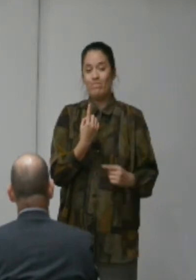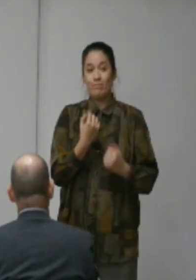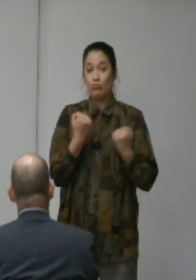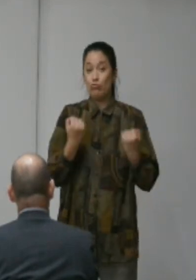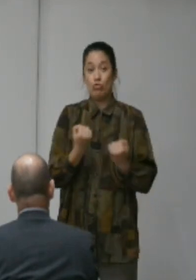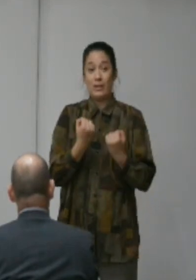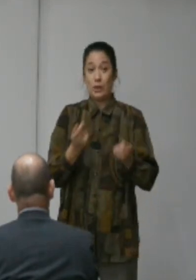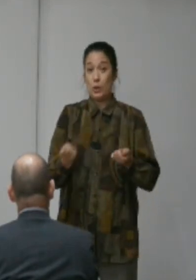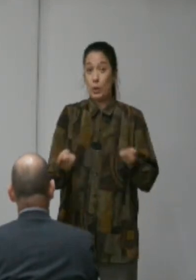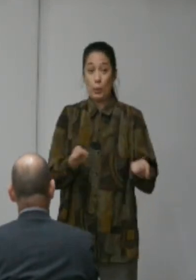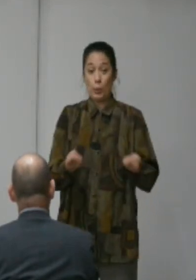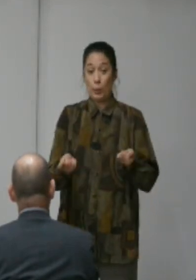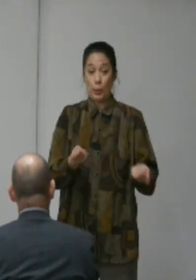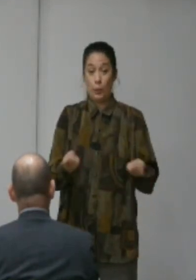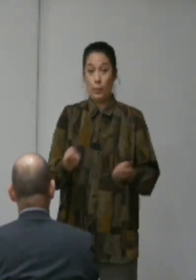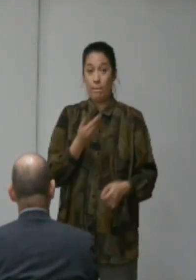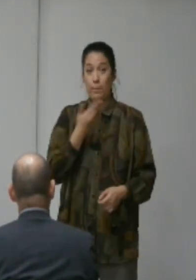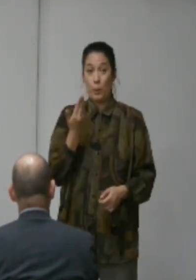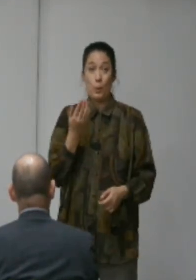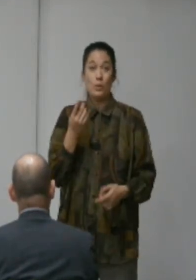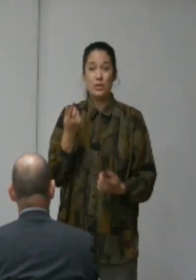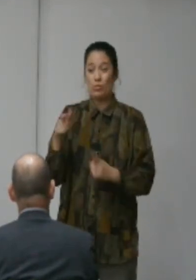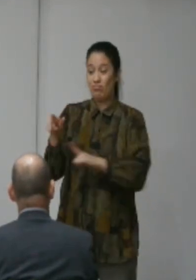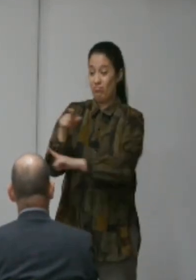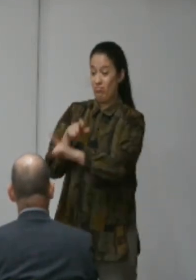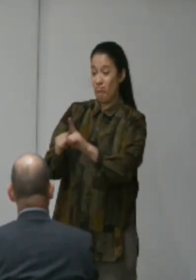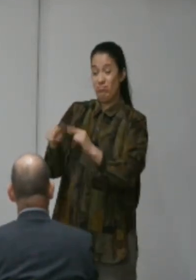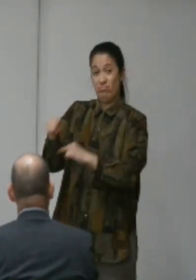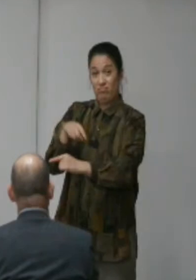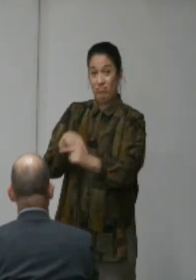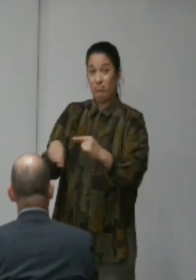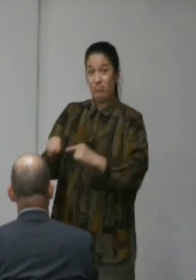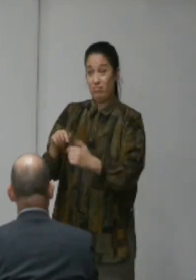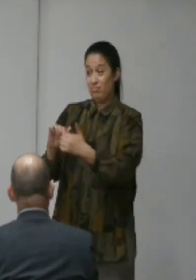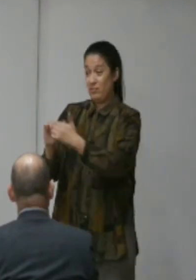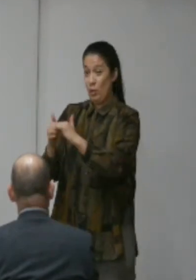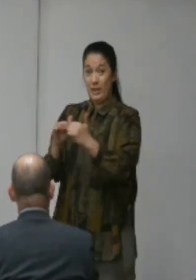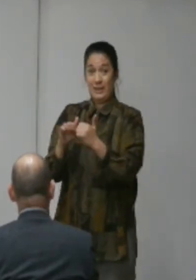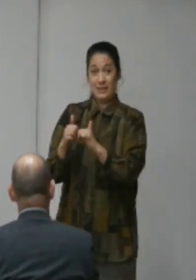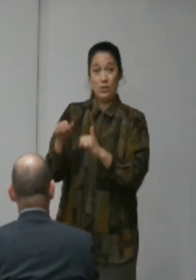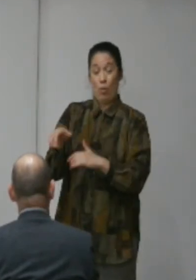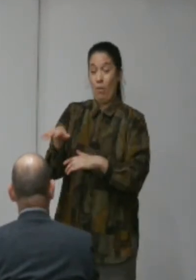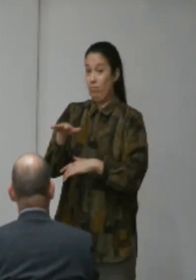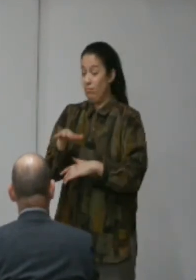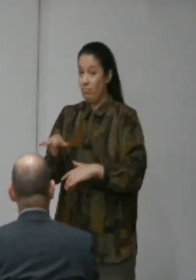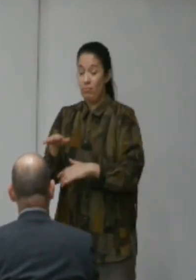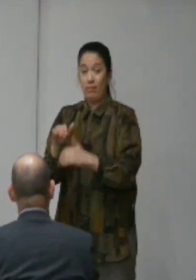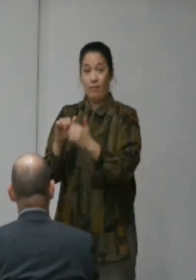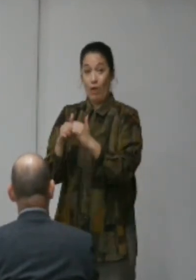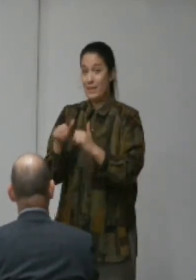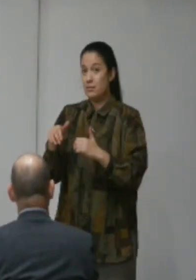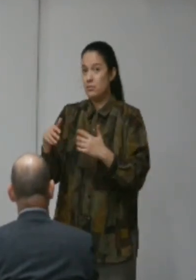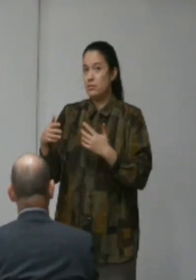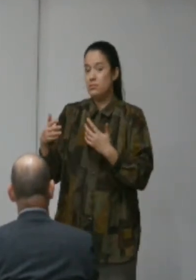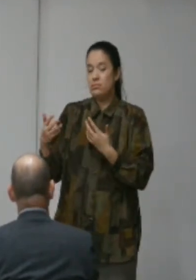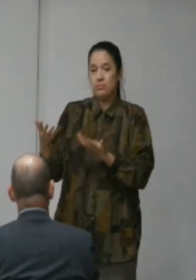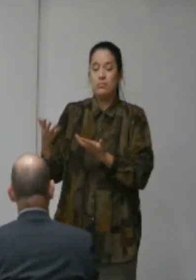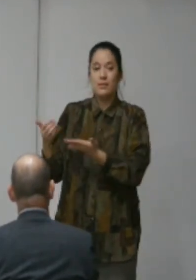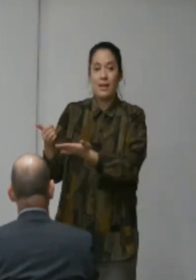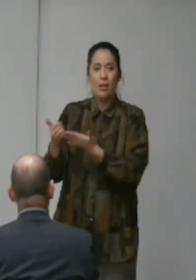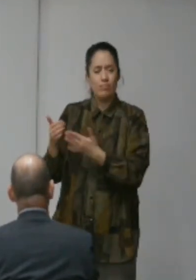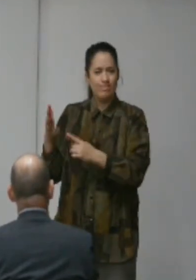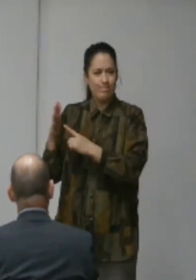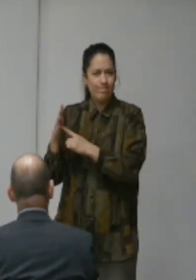people around you able to advocate for you. So sometimes it might just be somebody there with you at the GP appointment, so the